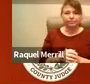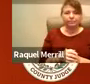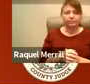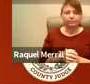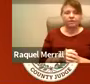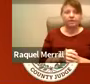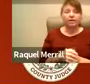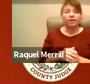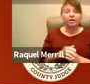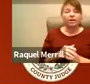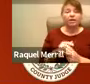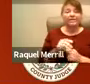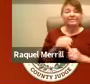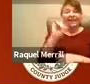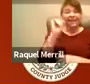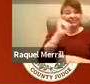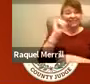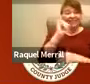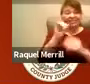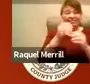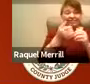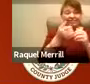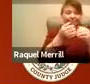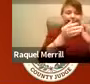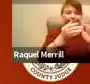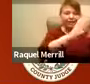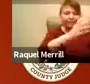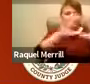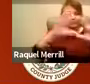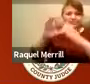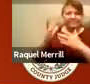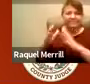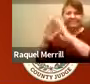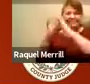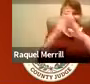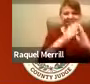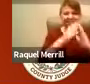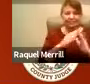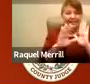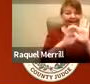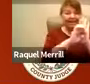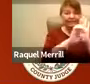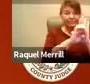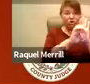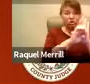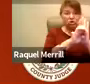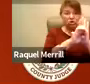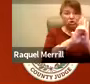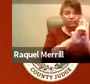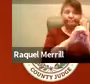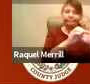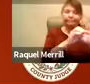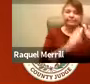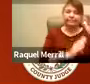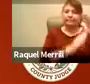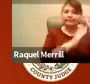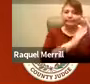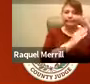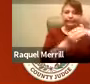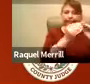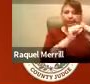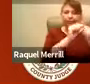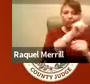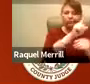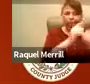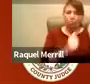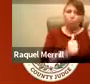As far as infections by cities, you can see where, unfortunately, Edinburgh is number one. It's had